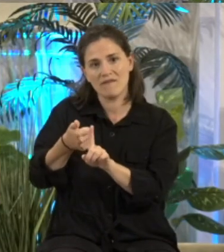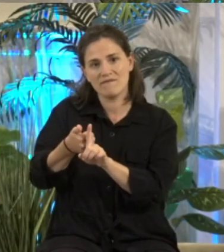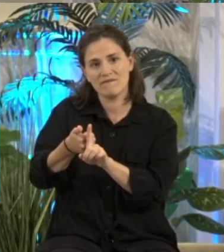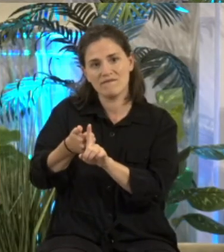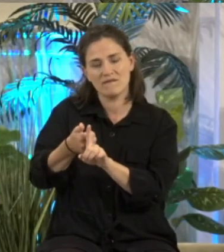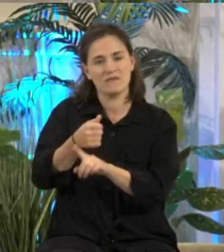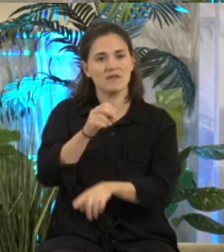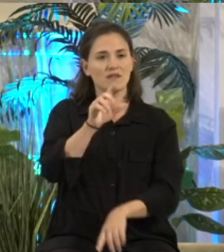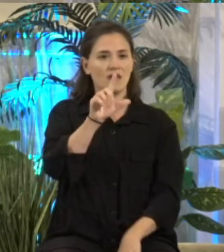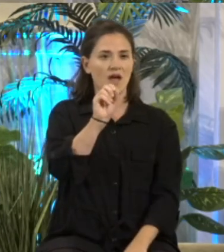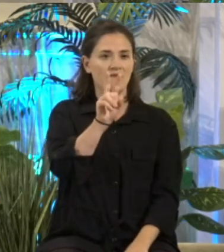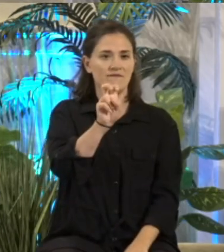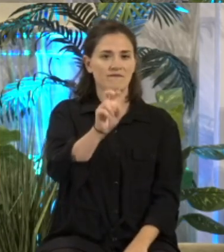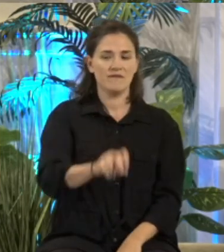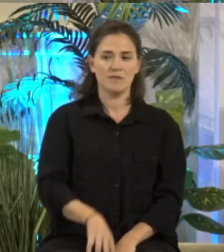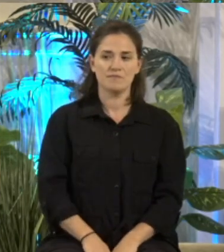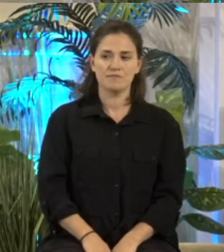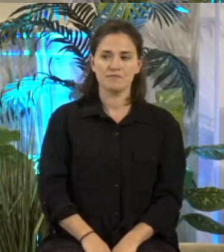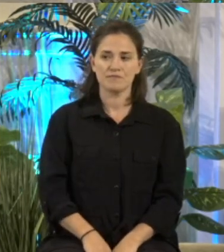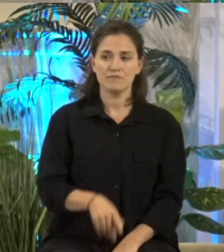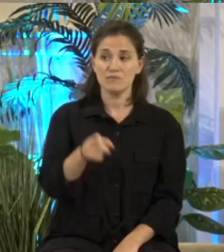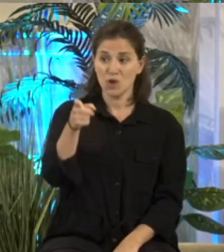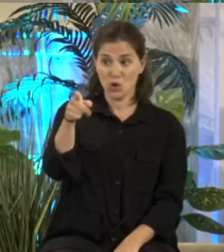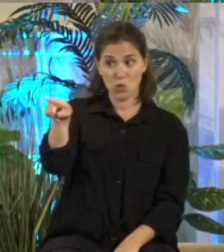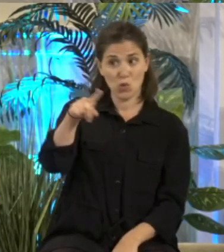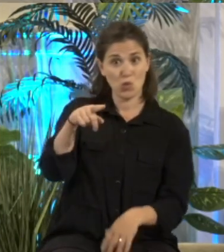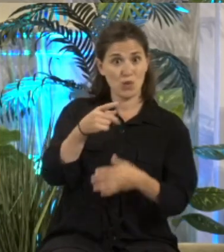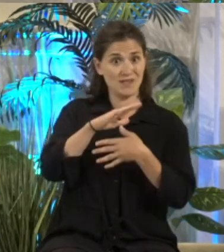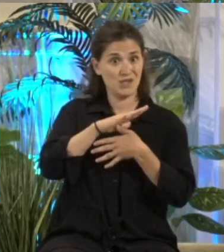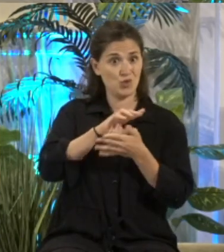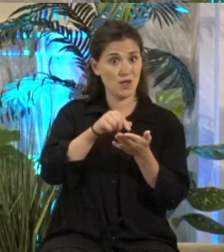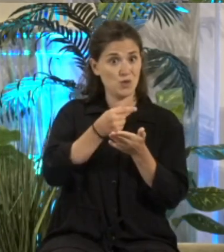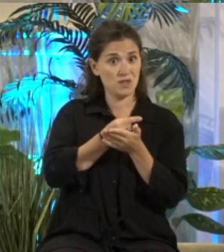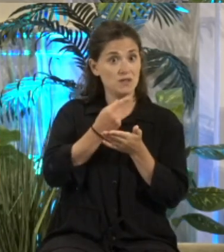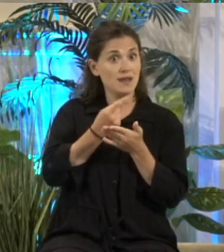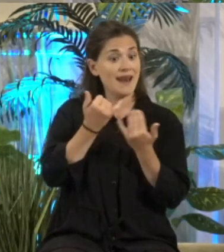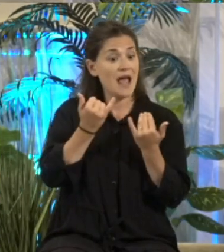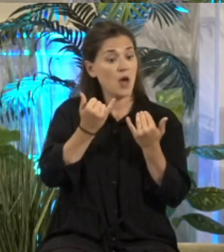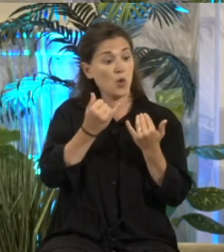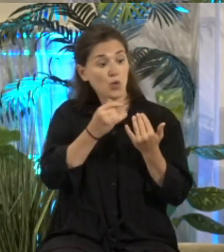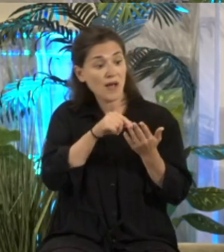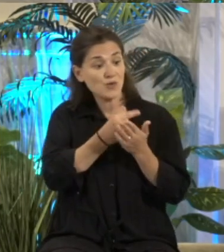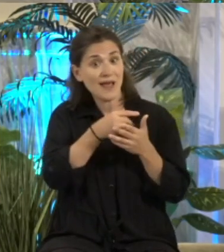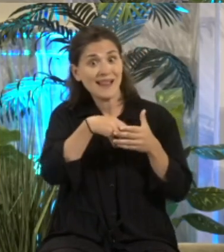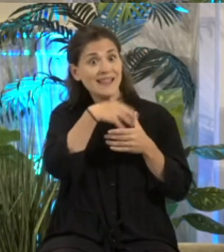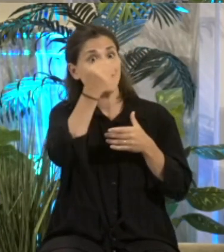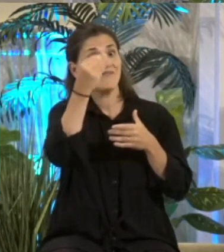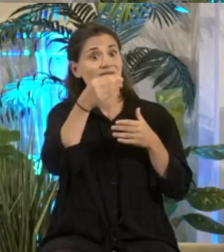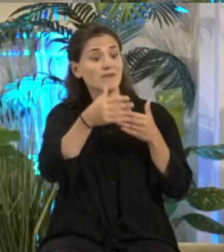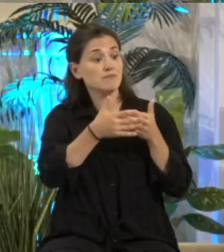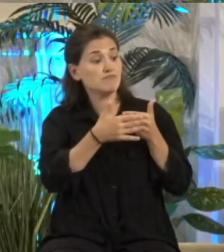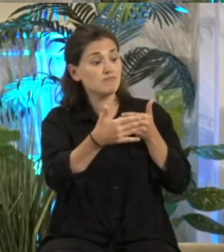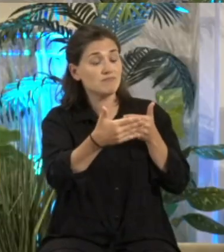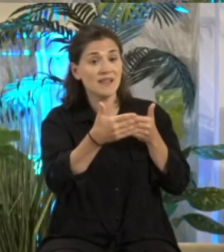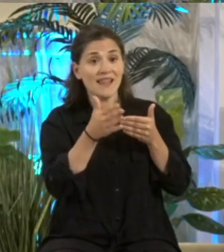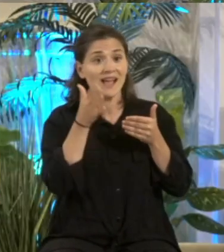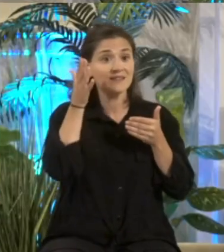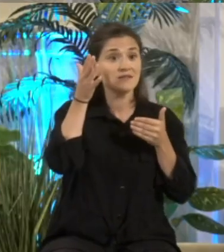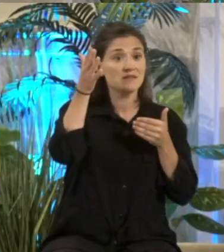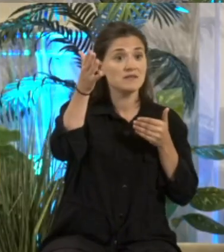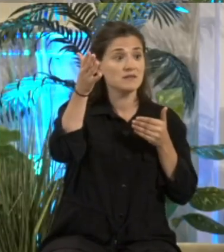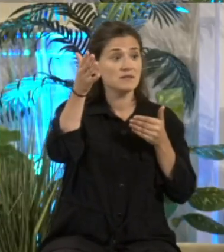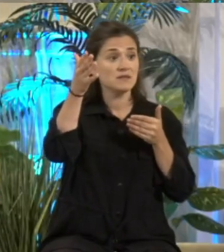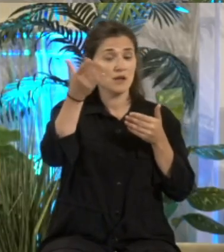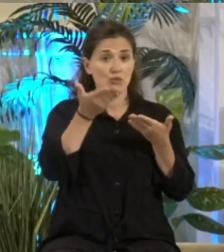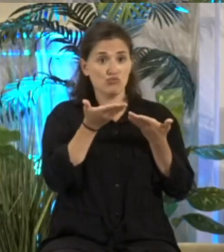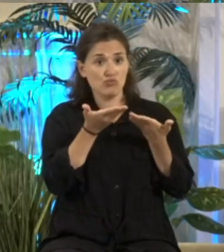So as you graduate, as you celebrate the achievement, and we celebrate it with you, and as you carry forward